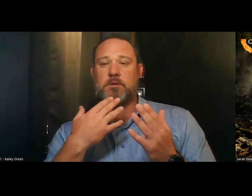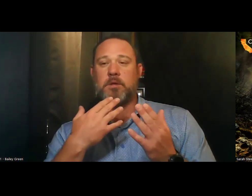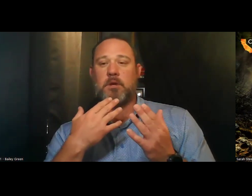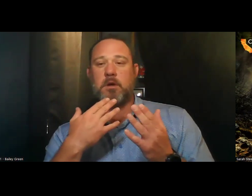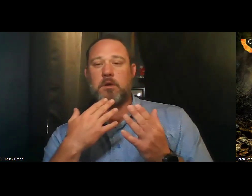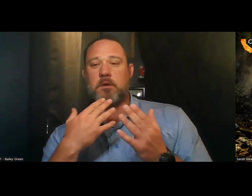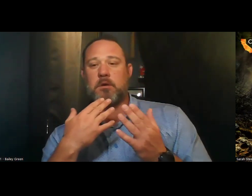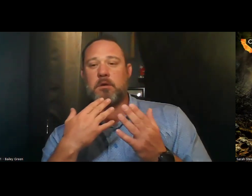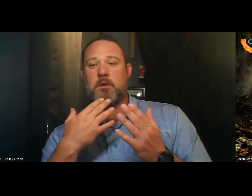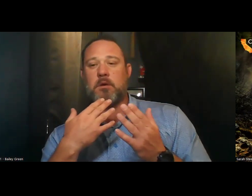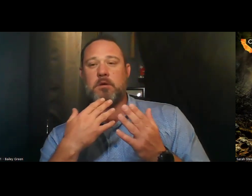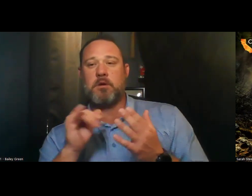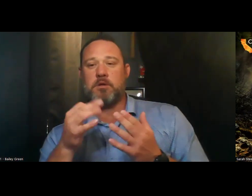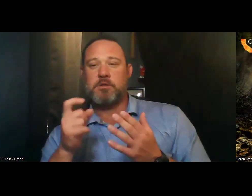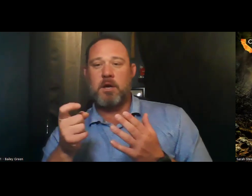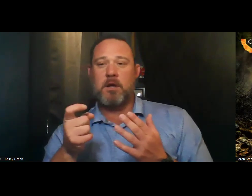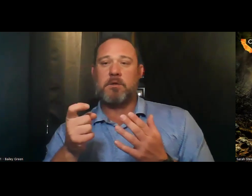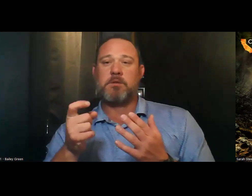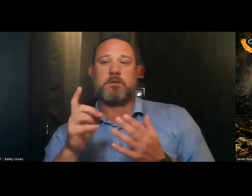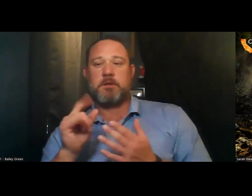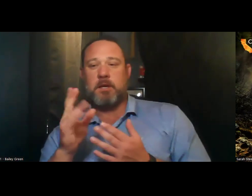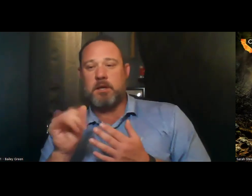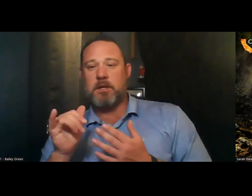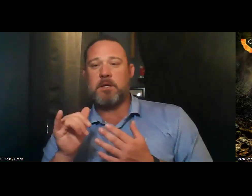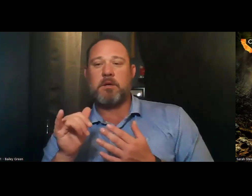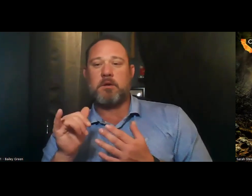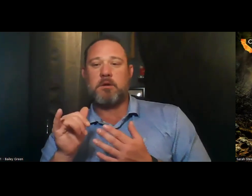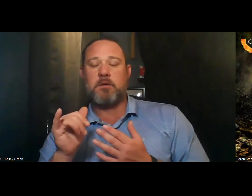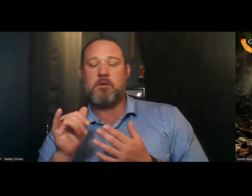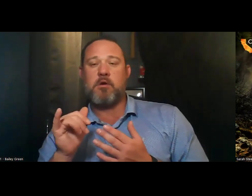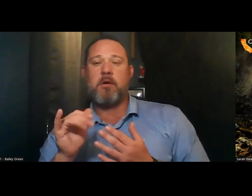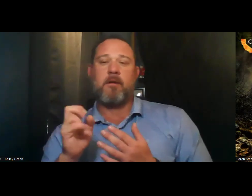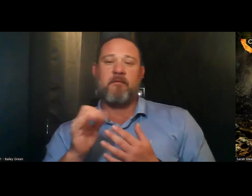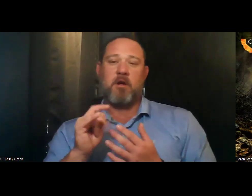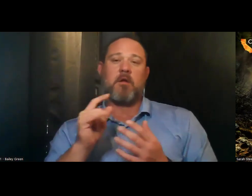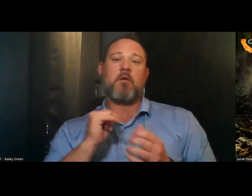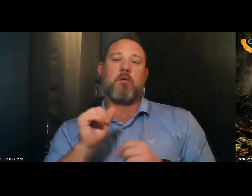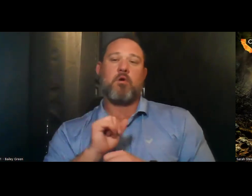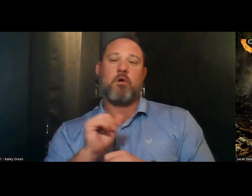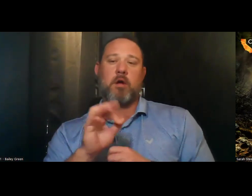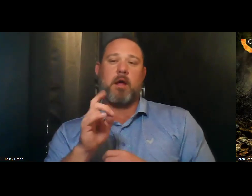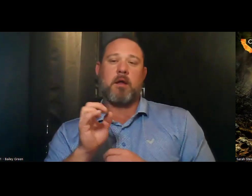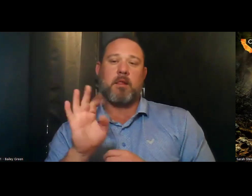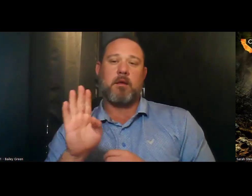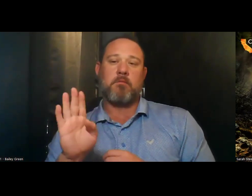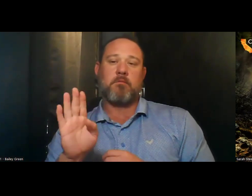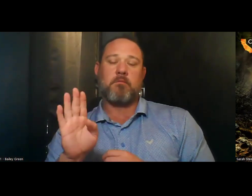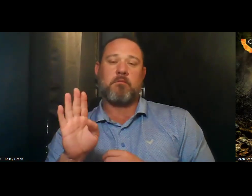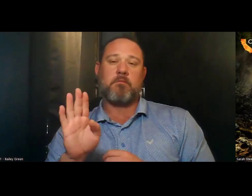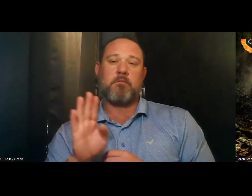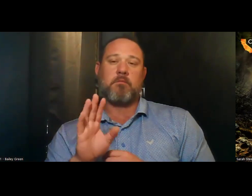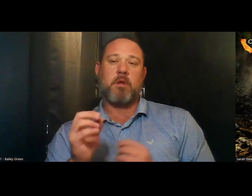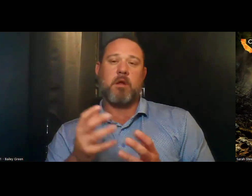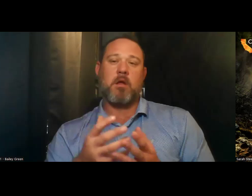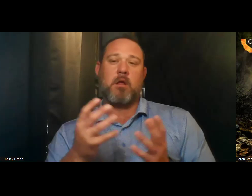those of you, Jax, Vince, Denny, and Ephraim, who've been so helpful with our work on the ad lib and taken